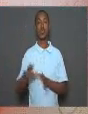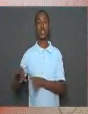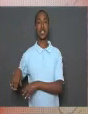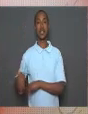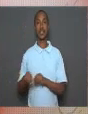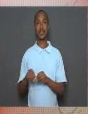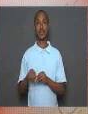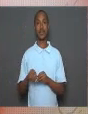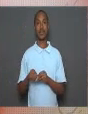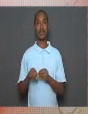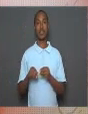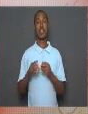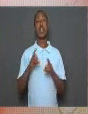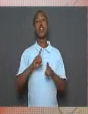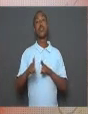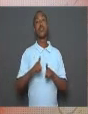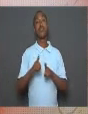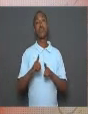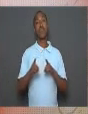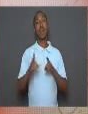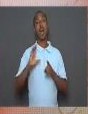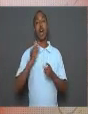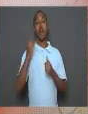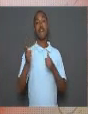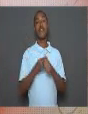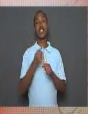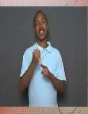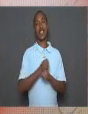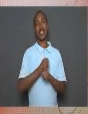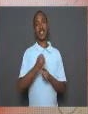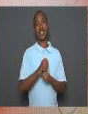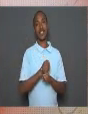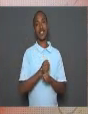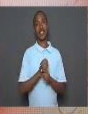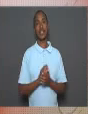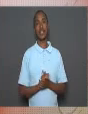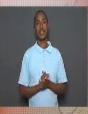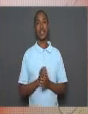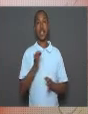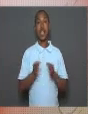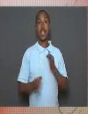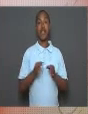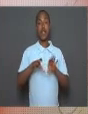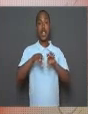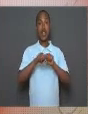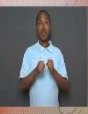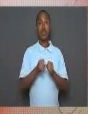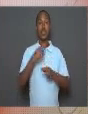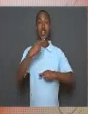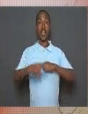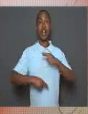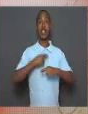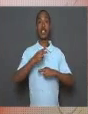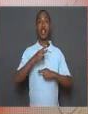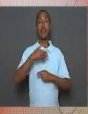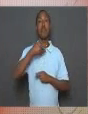Students, let us do our first activity. If decomposition reactions